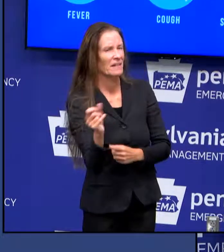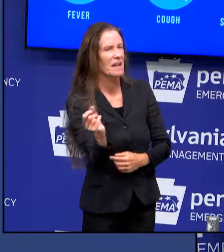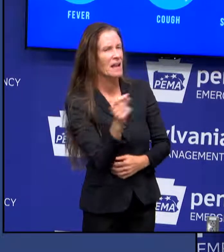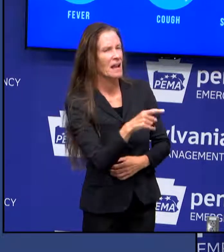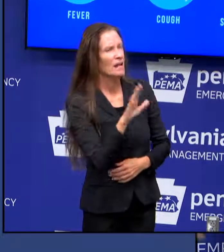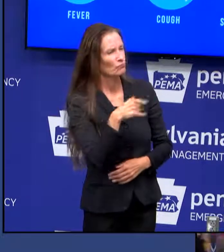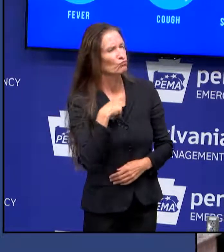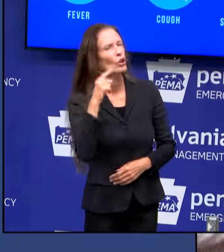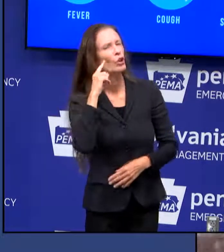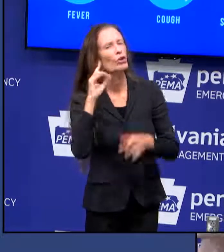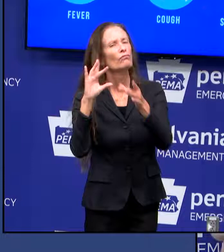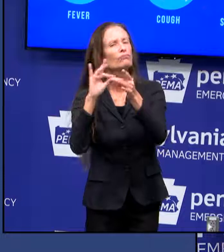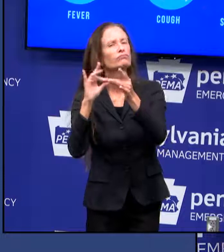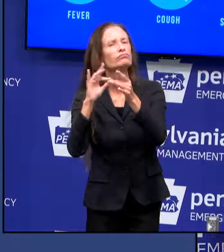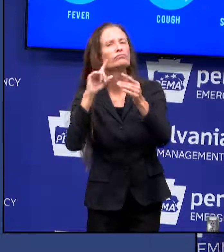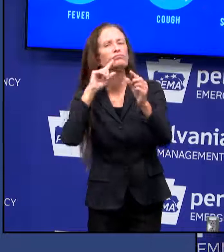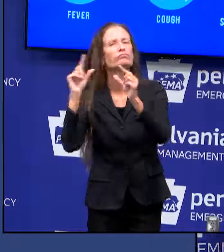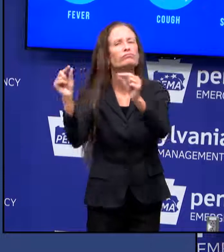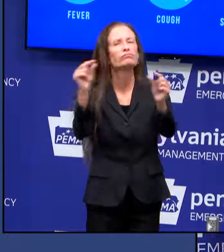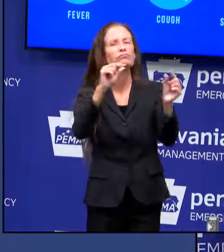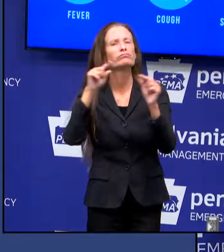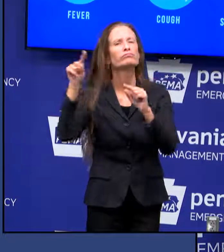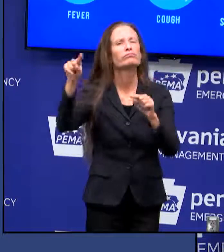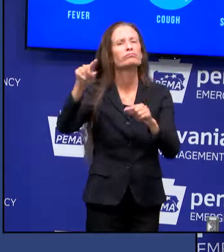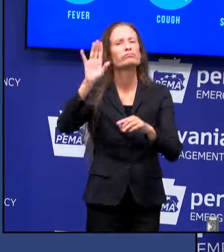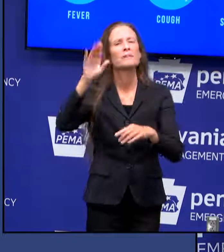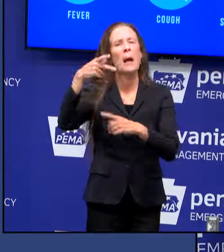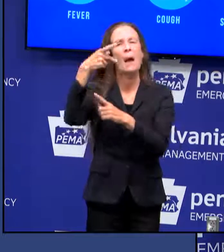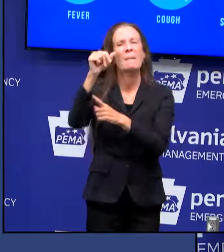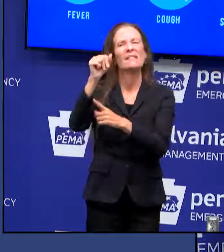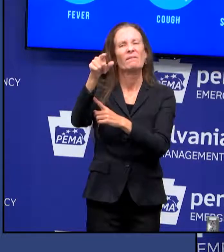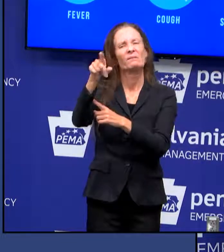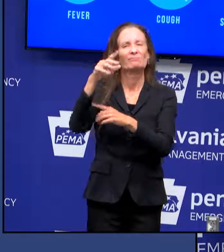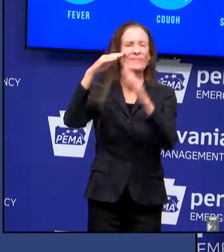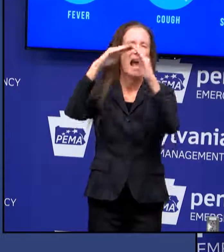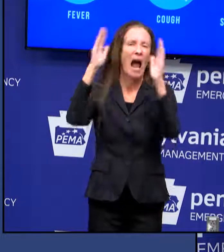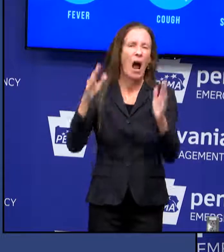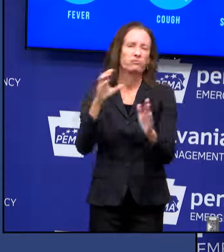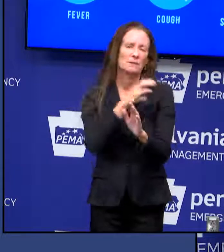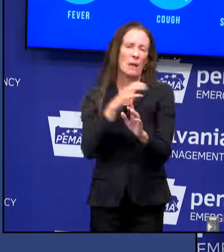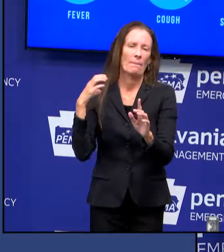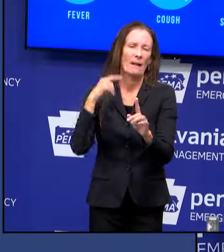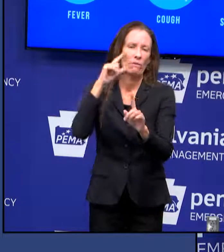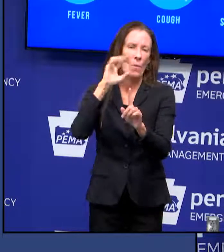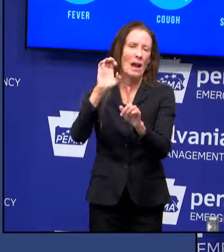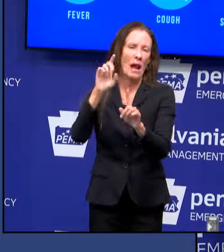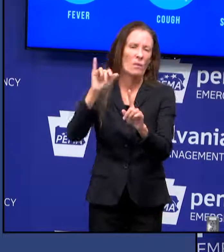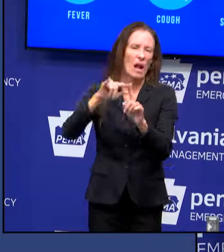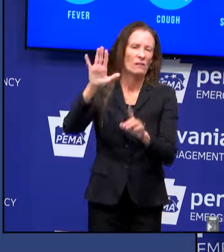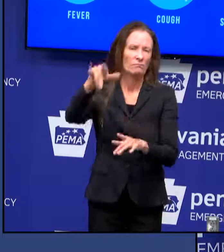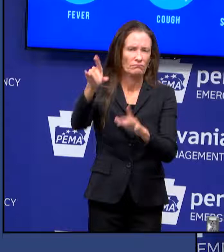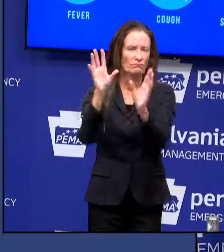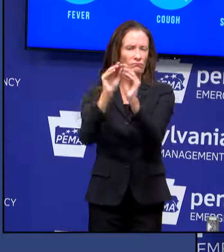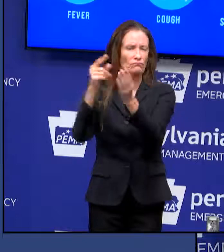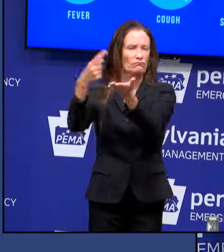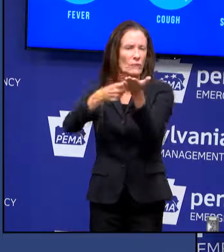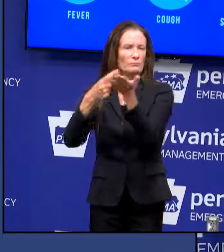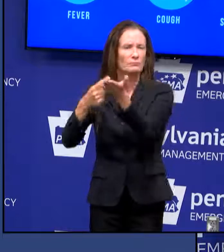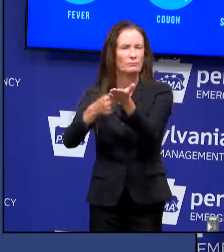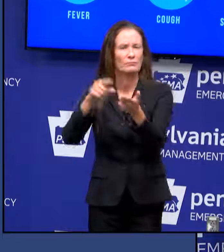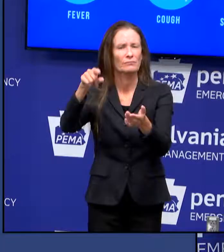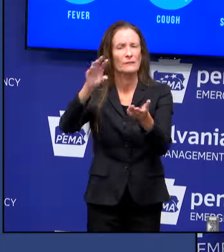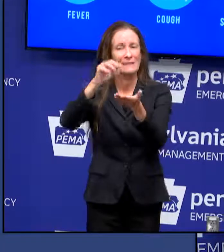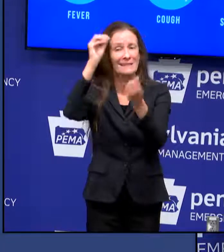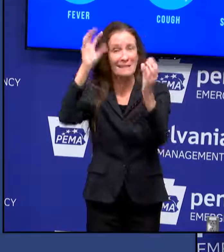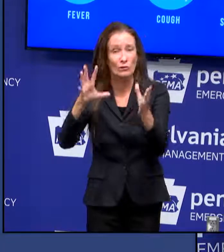PA House committee hearing, education committee hearing, about when a teacher or student or someone tests positive, how they